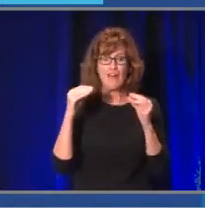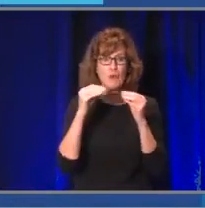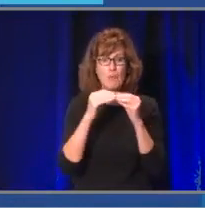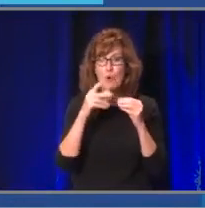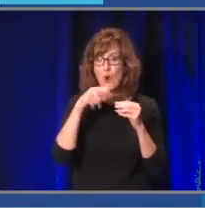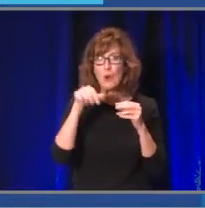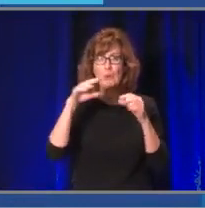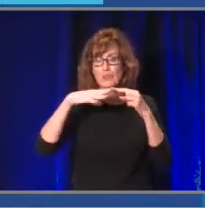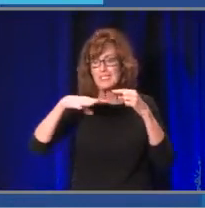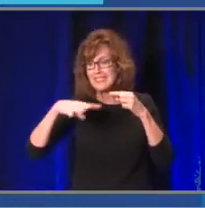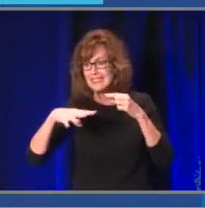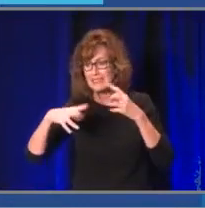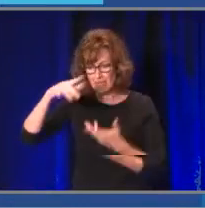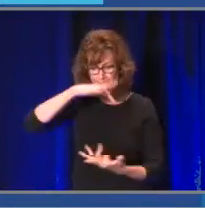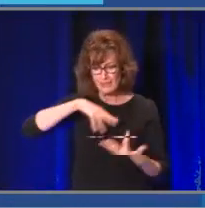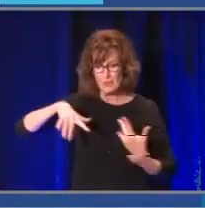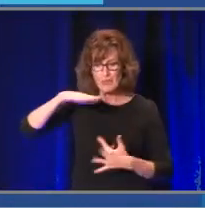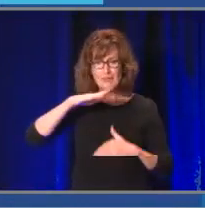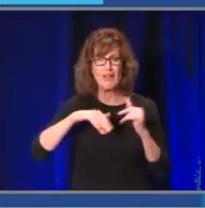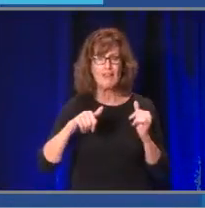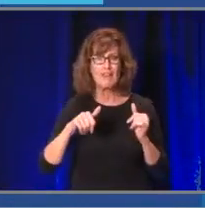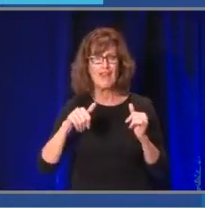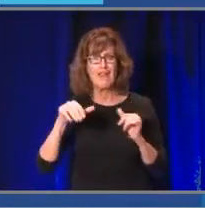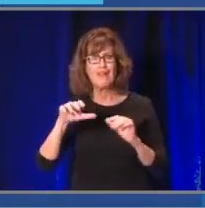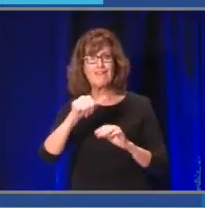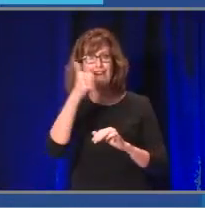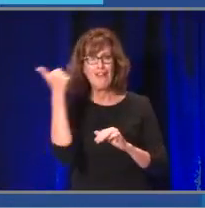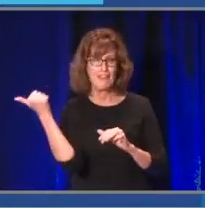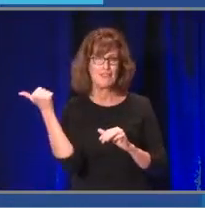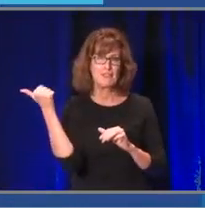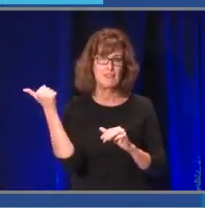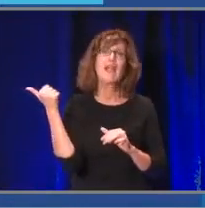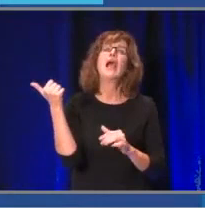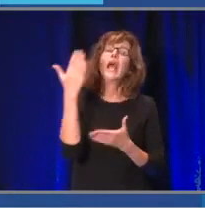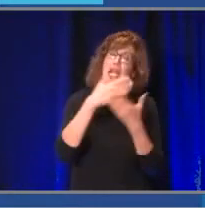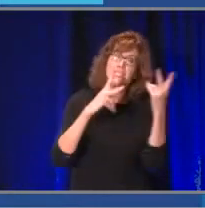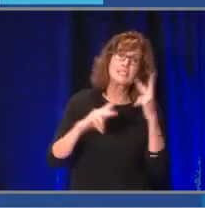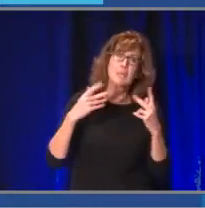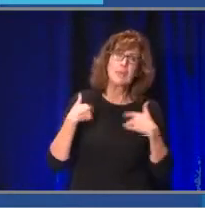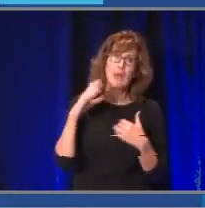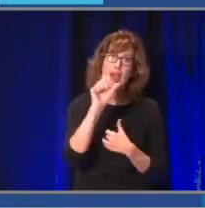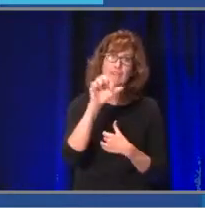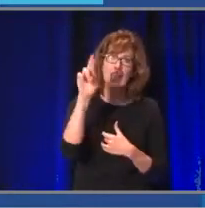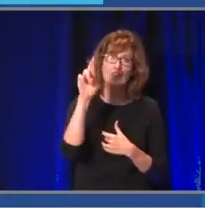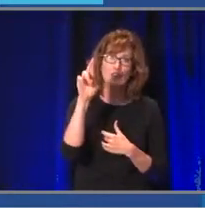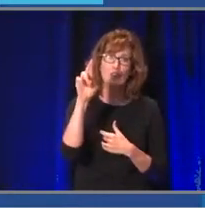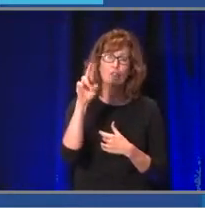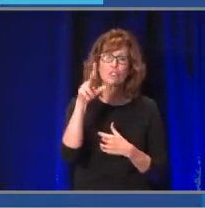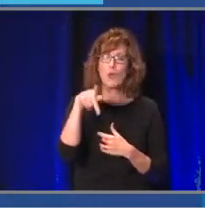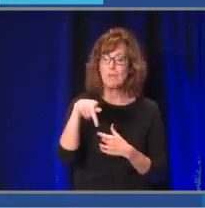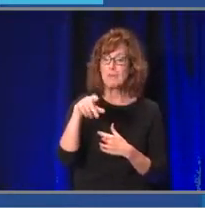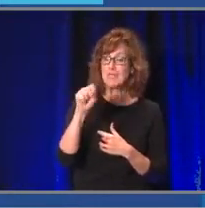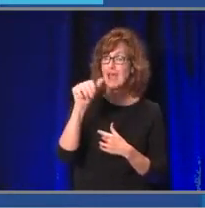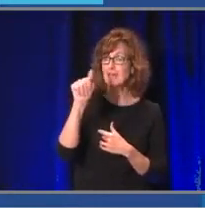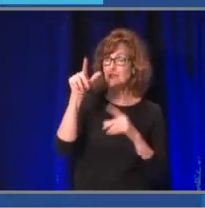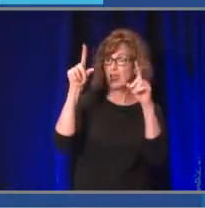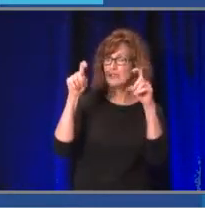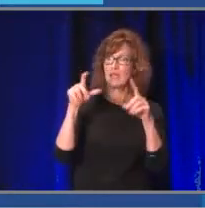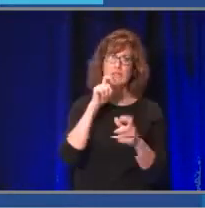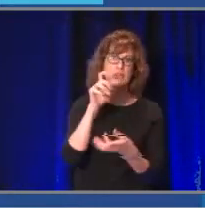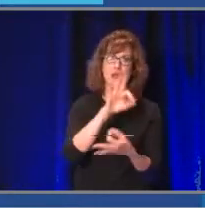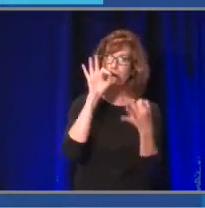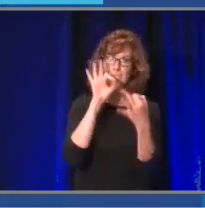is not sort of the all to end all test. And that's why we've sort of advanced some of the technology that we're using to